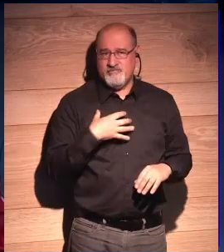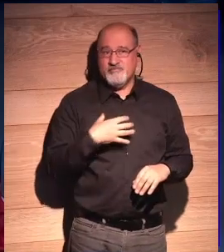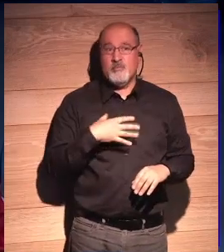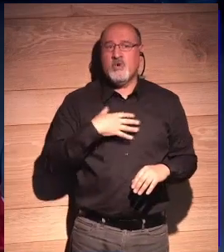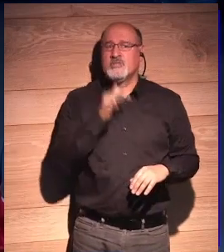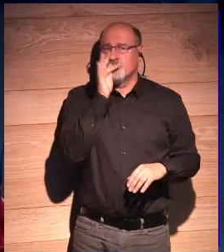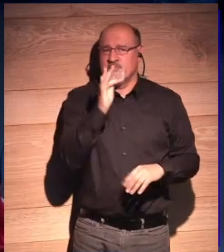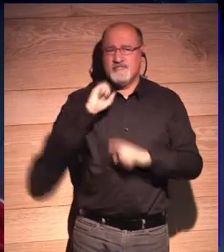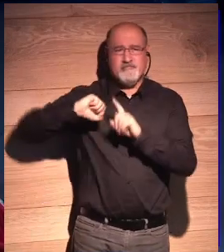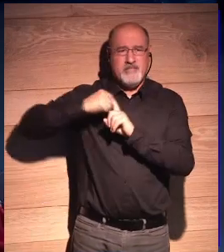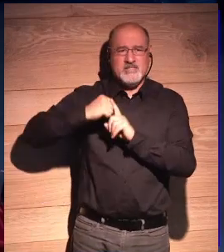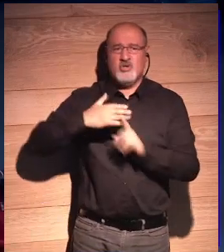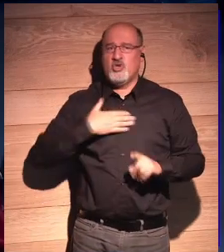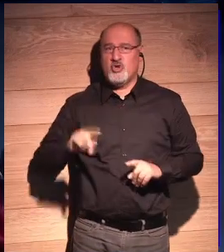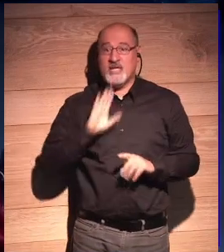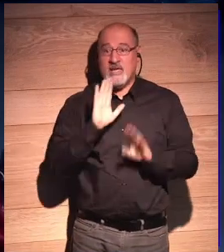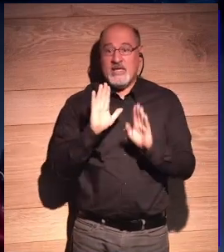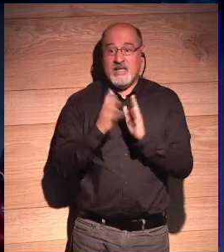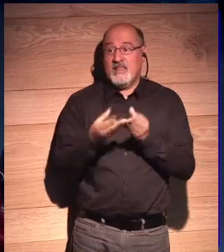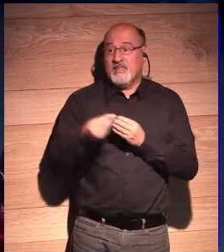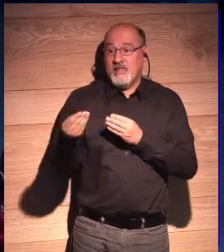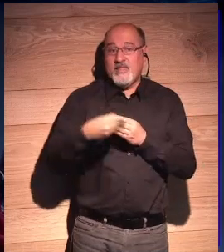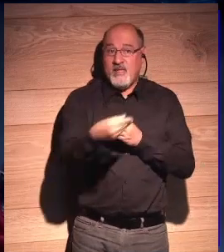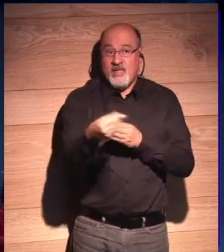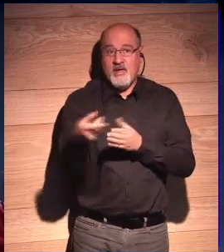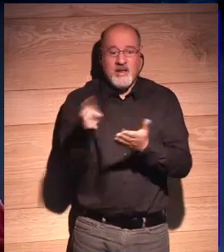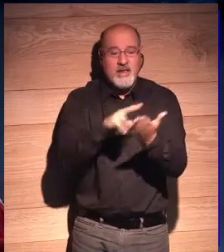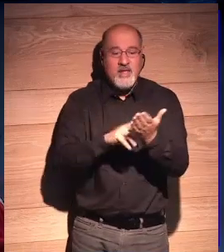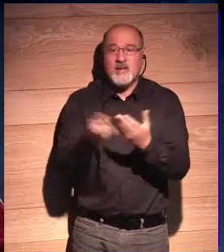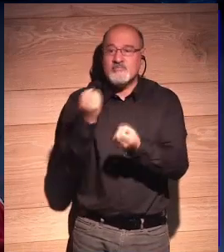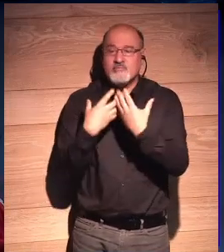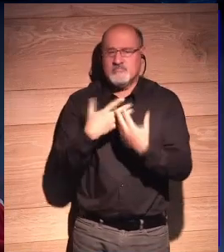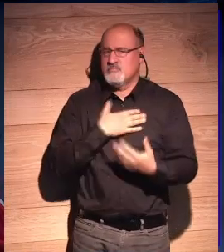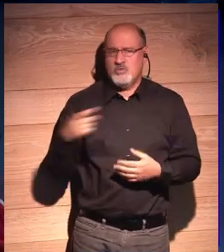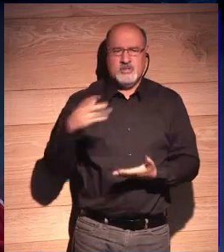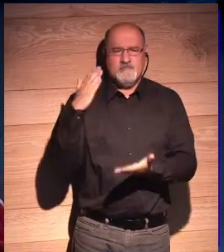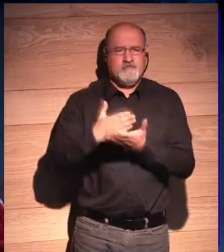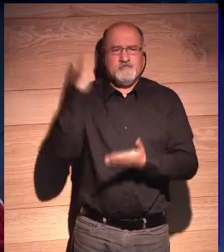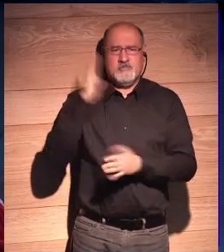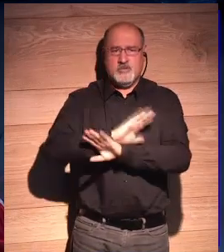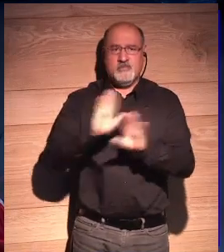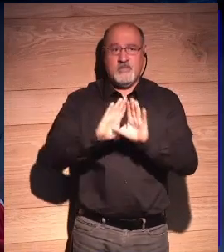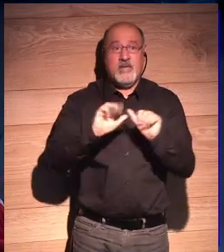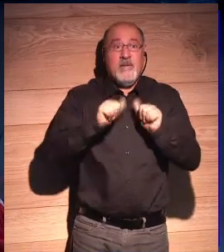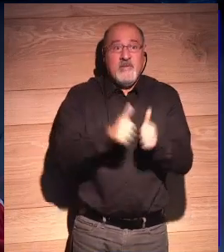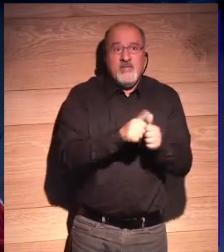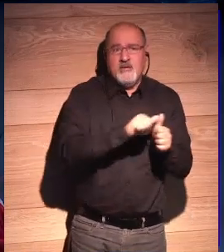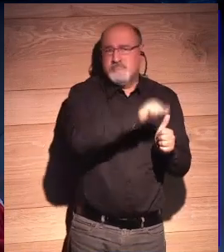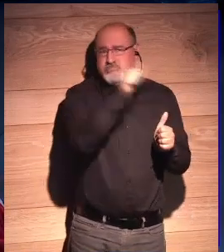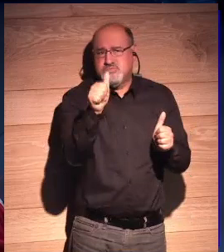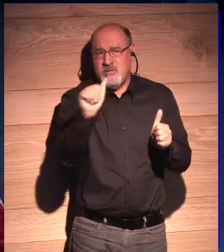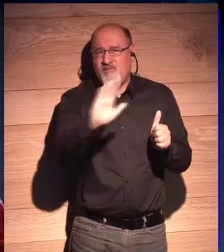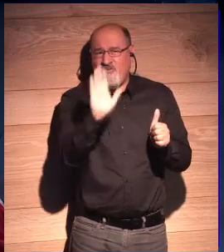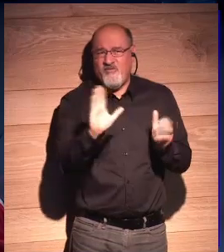let anybody read anything until I'm completely finished. I like to do it all entirely inside my